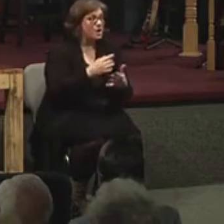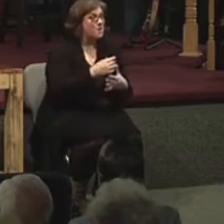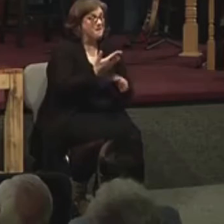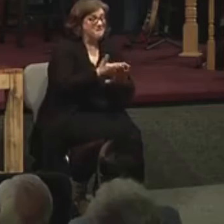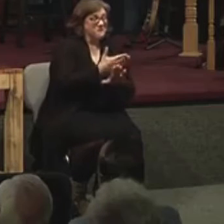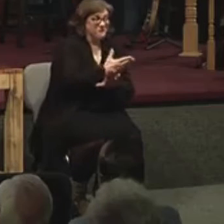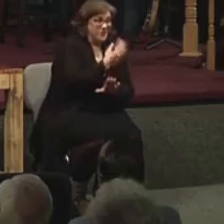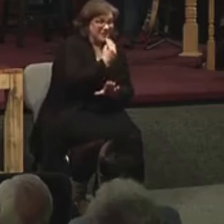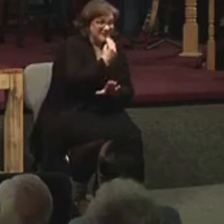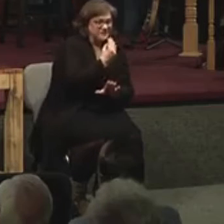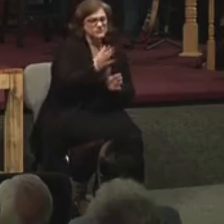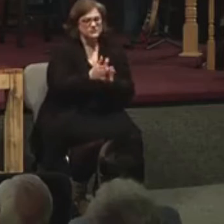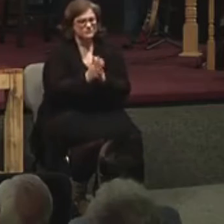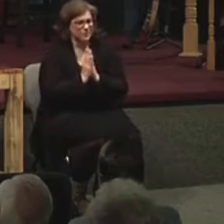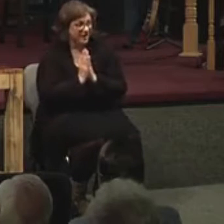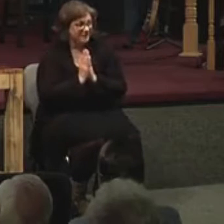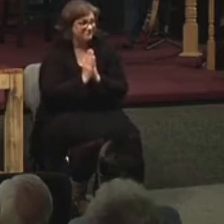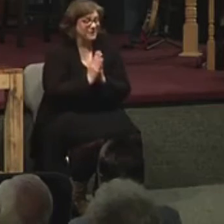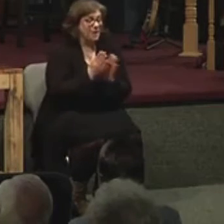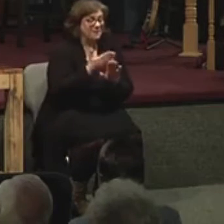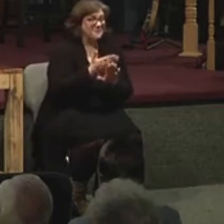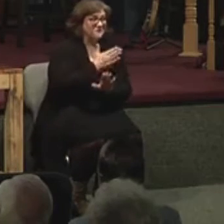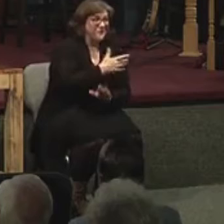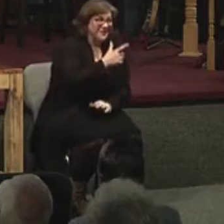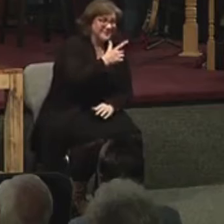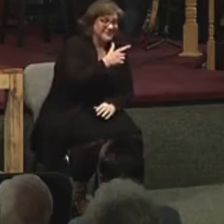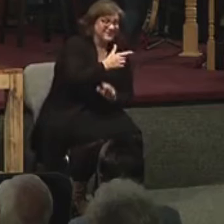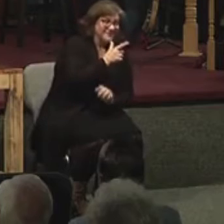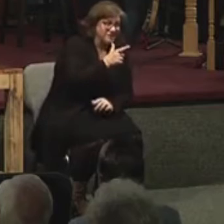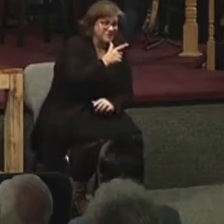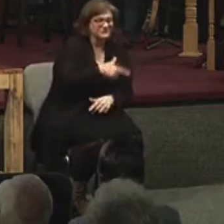Spend time with him at lunch. Spend time with him before